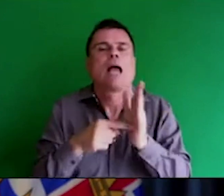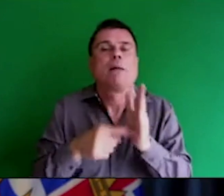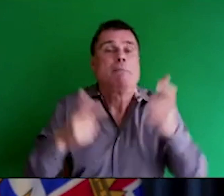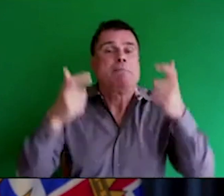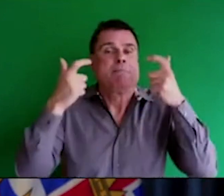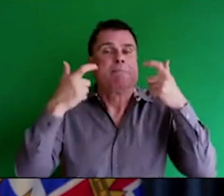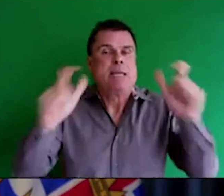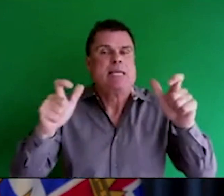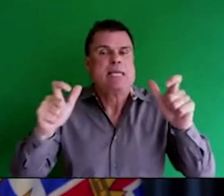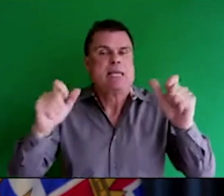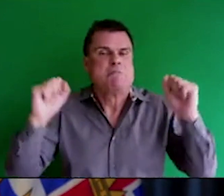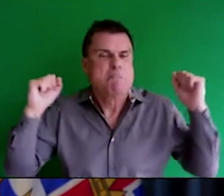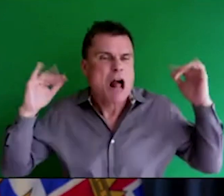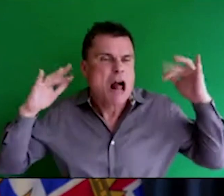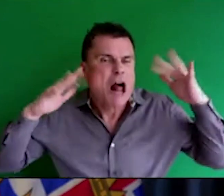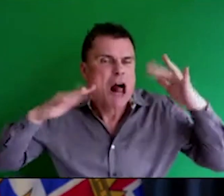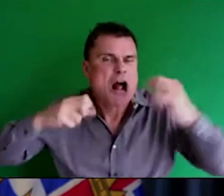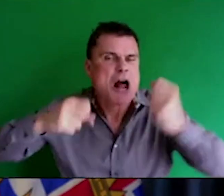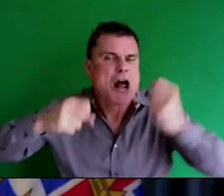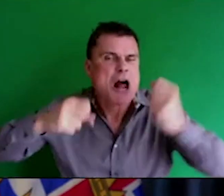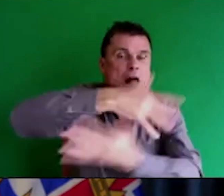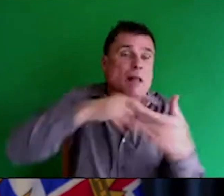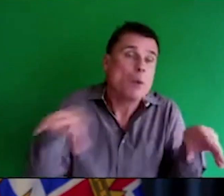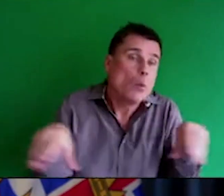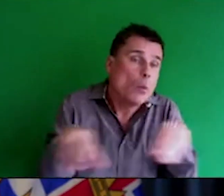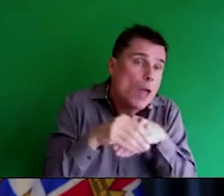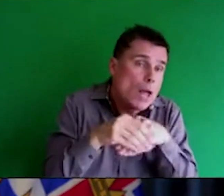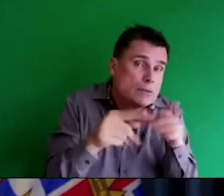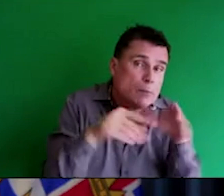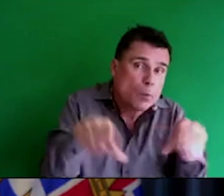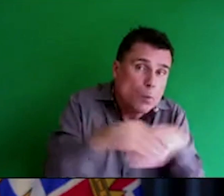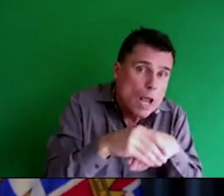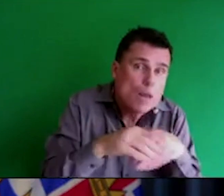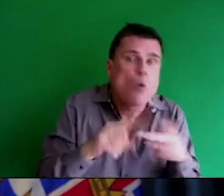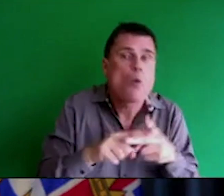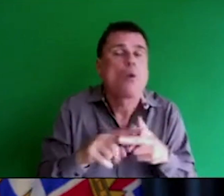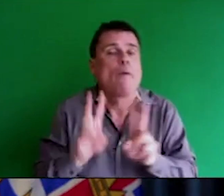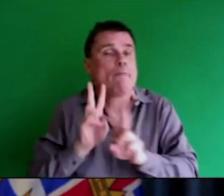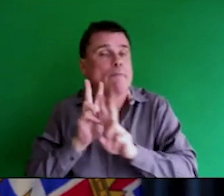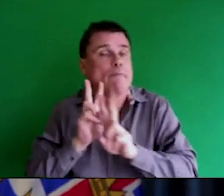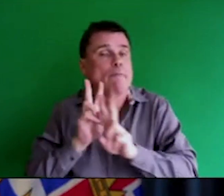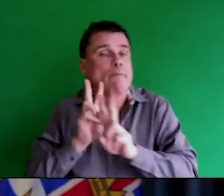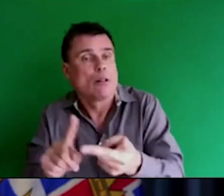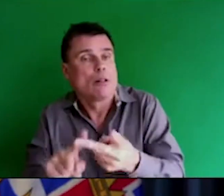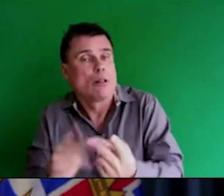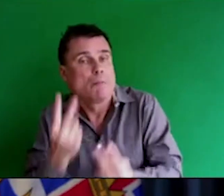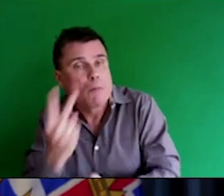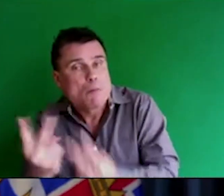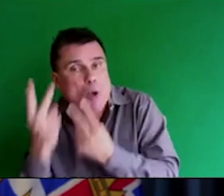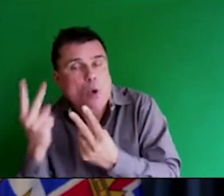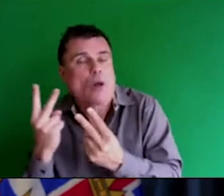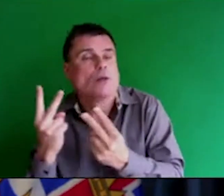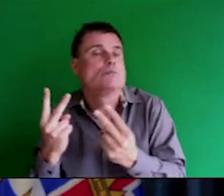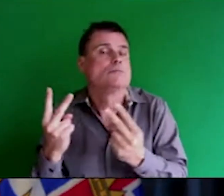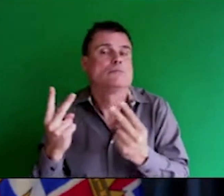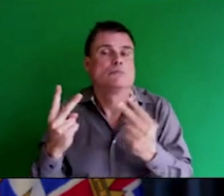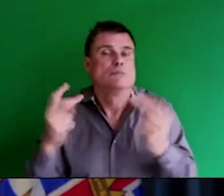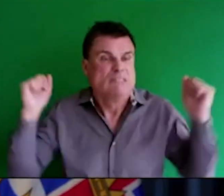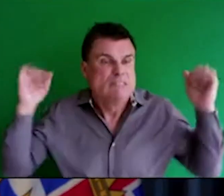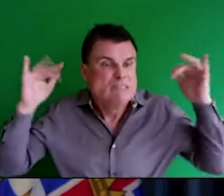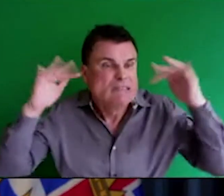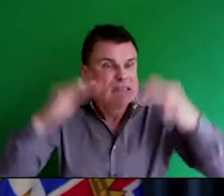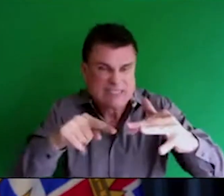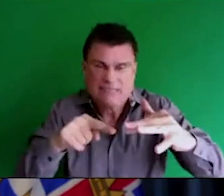gatherings for end-of-life, celebration of life ceremonies is not appropriate at this time. In